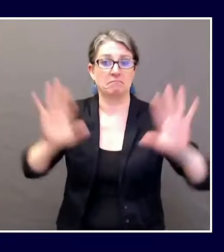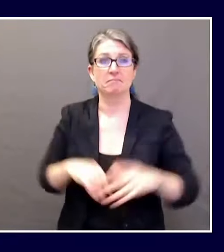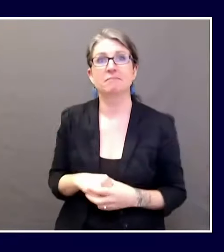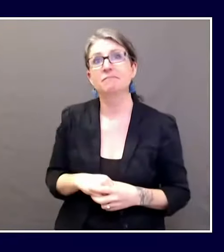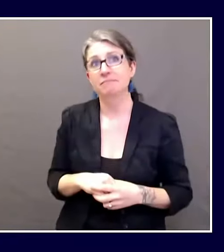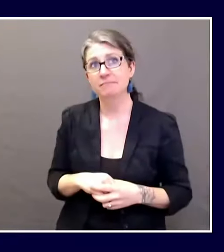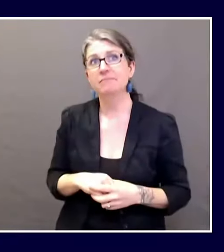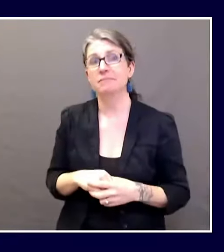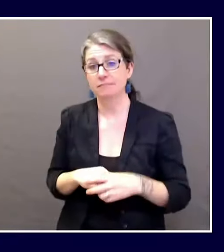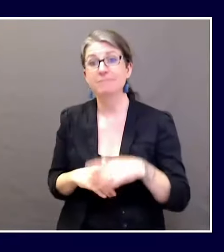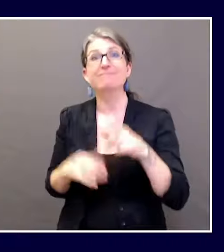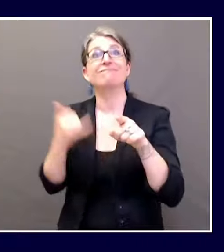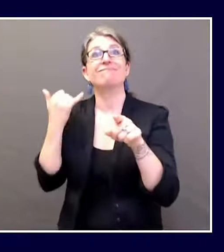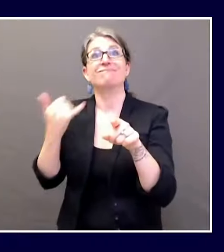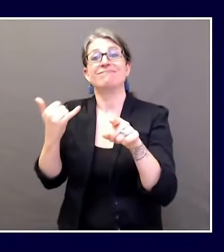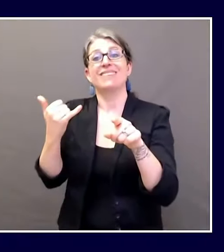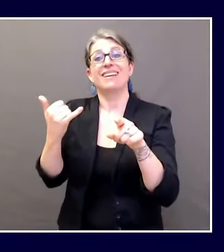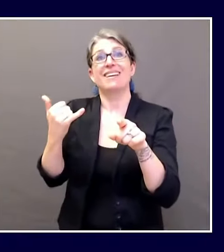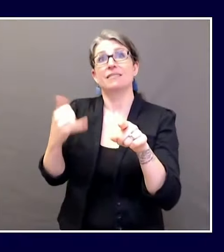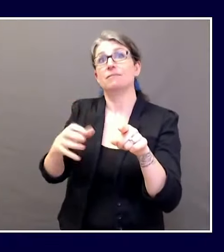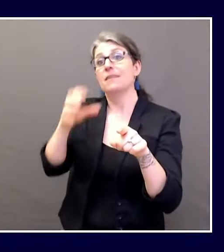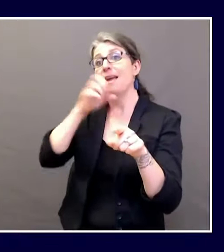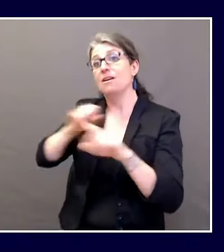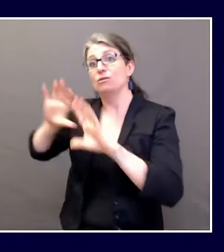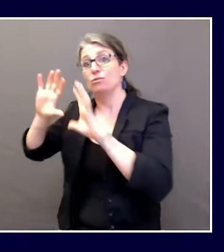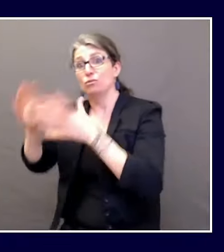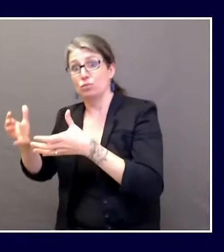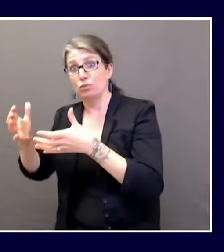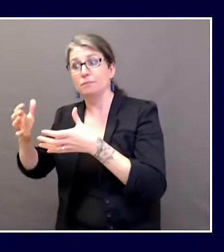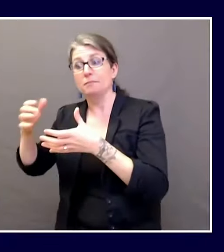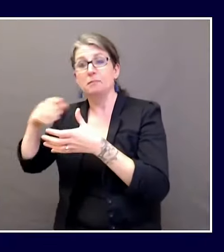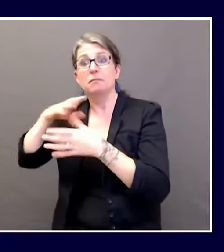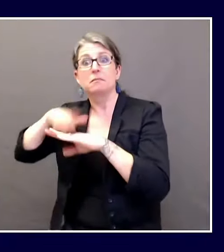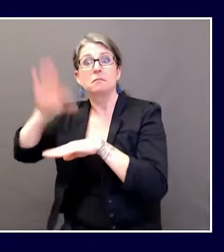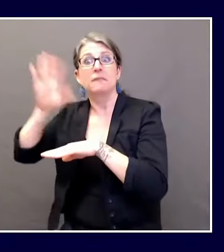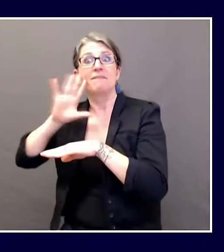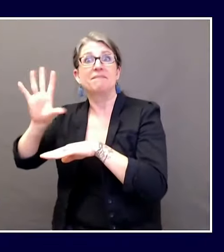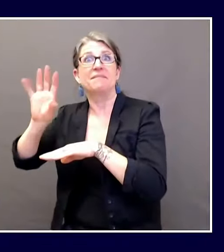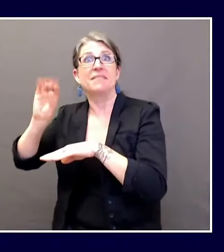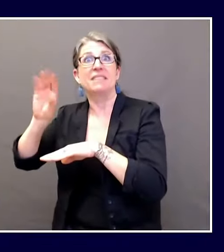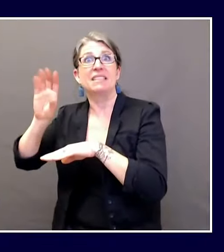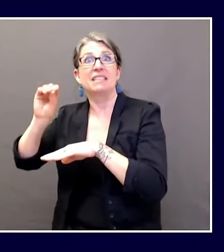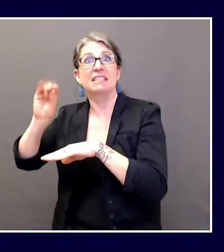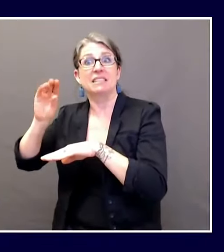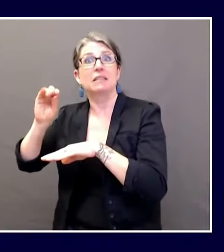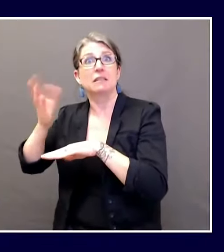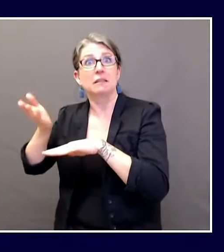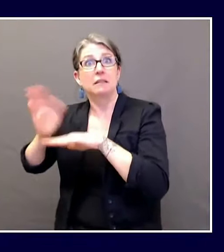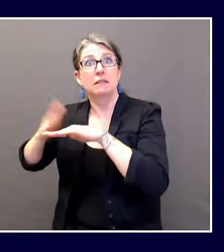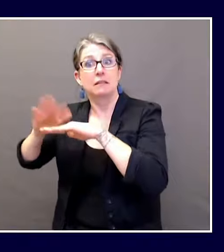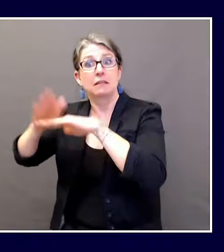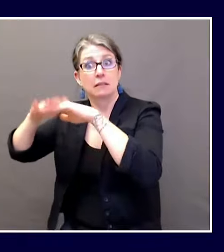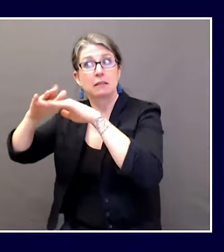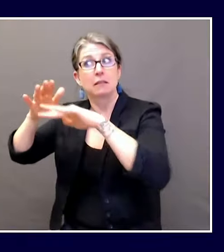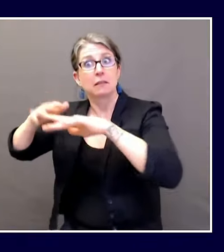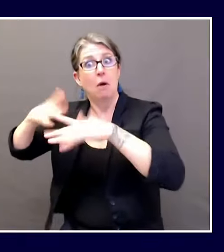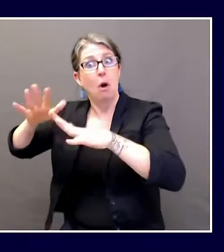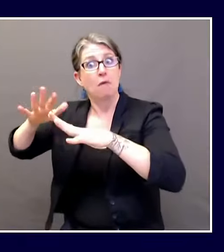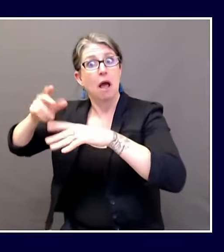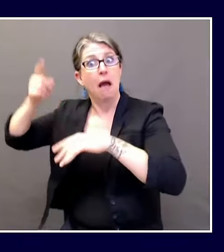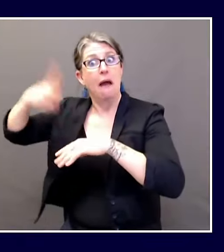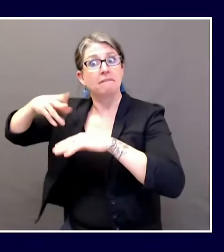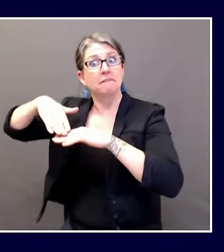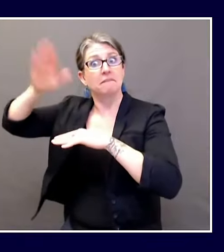eligible age tiers of those 50 and over half has received at least their